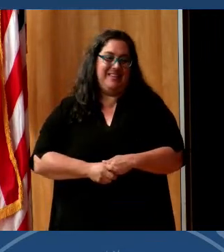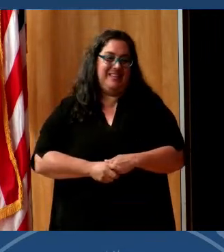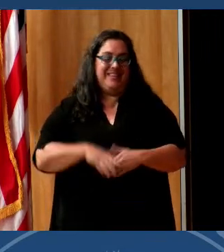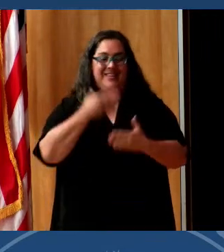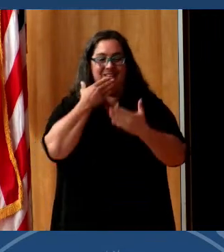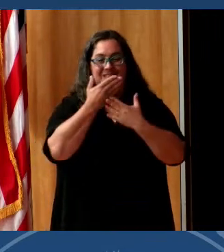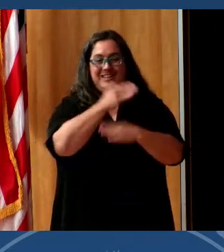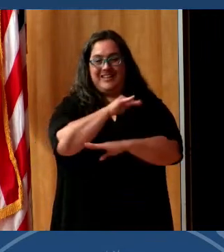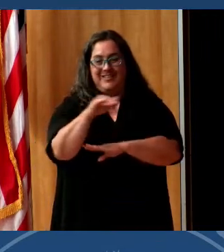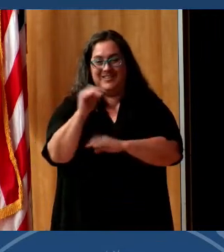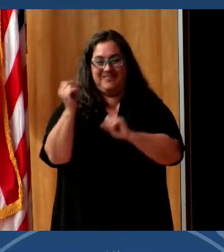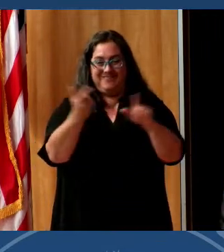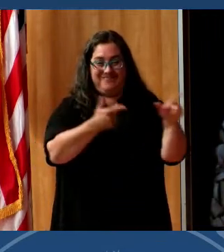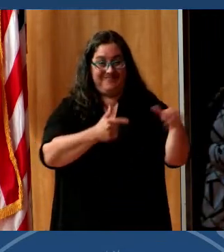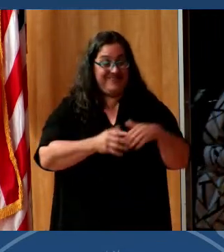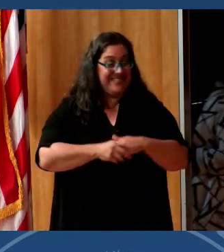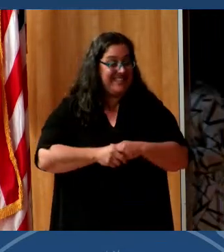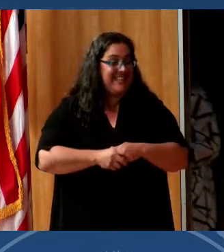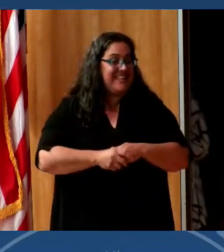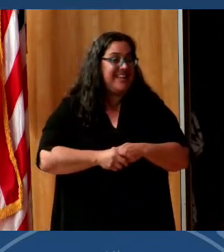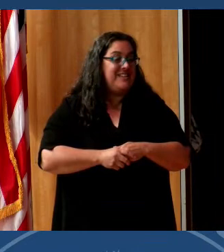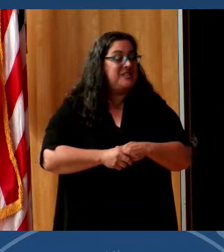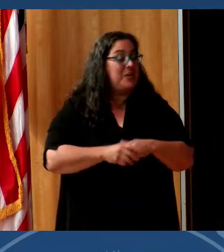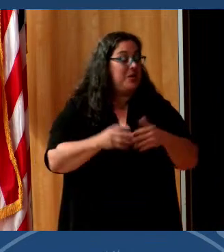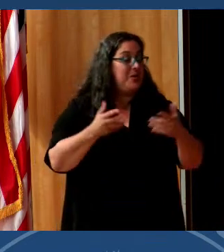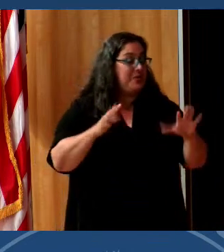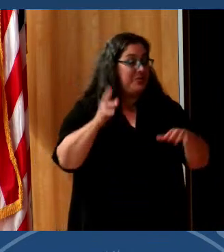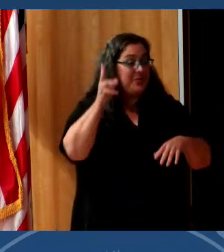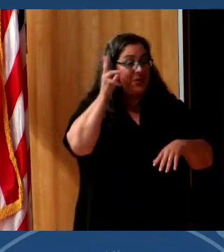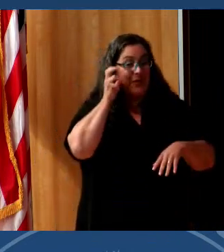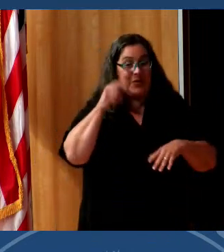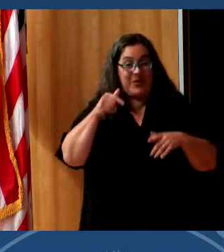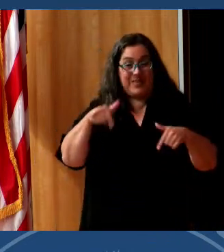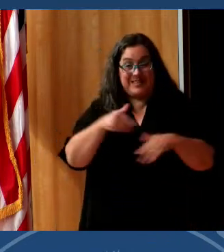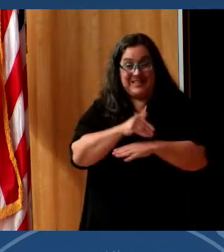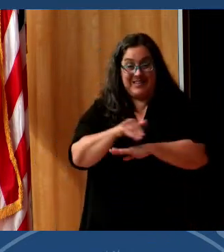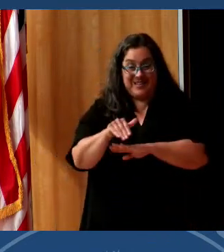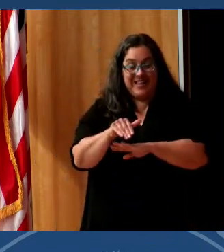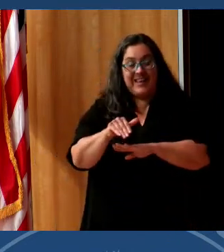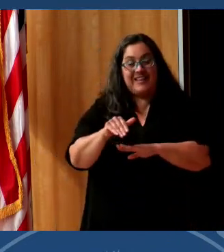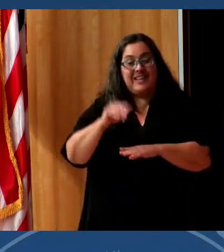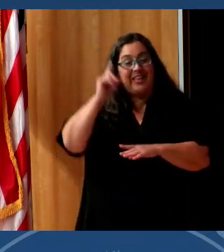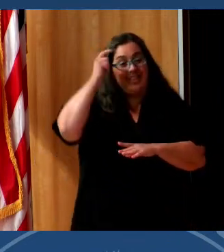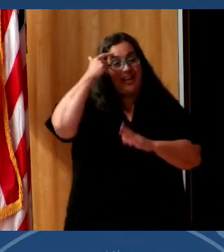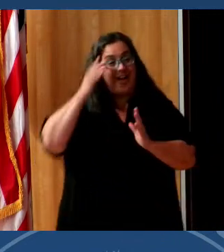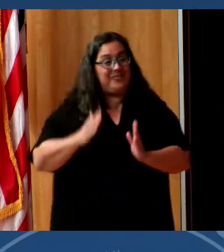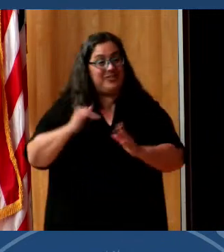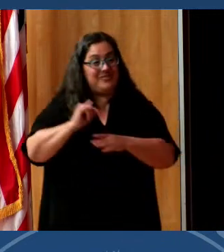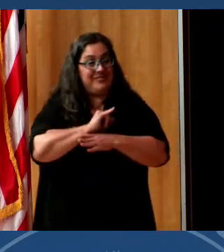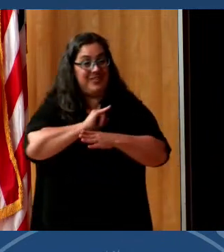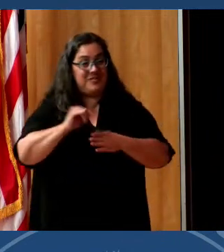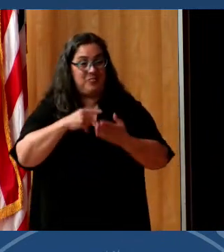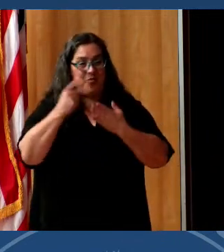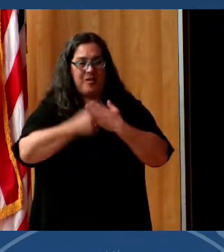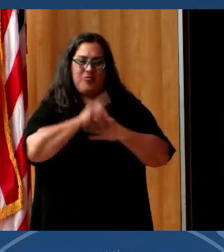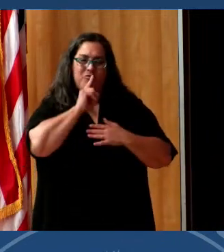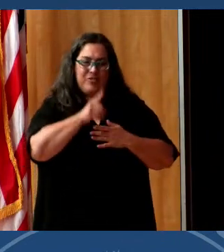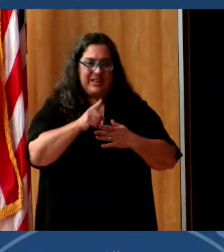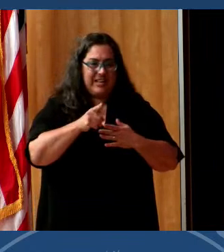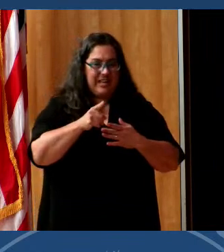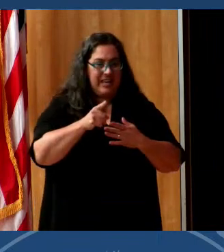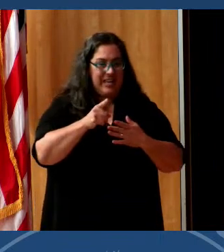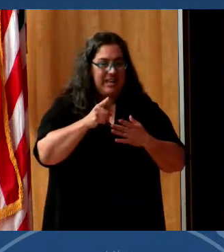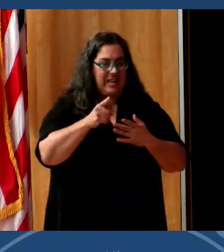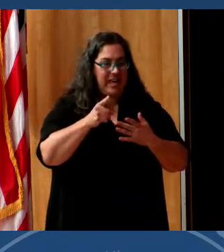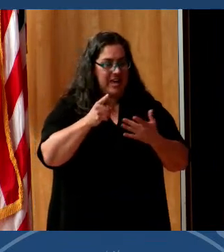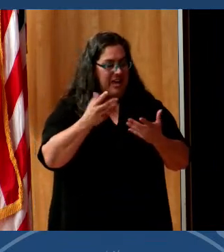Good evening, everyone. So as you heard this evening, the Governor's Fellowship Program is really about making sure